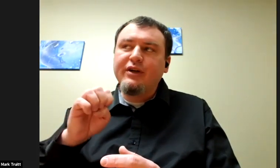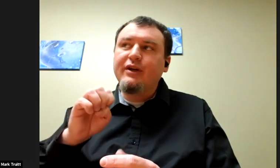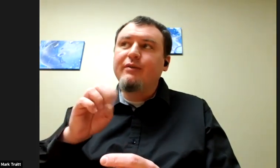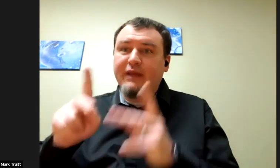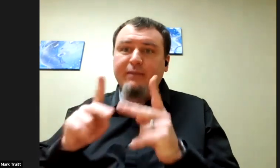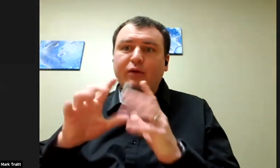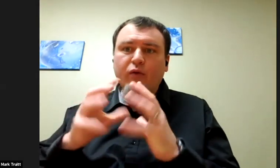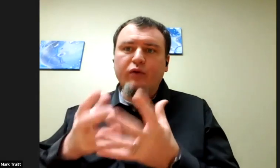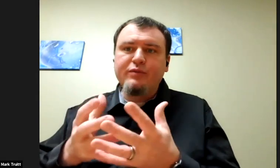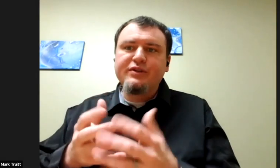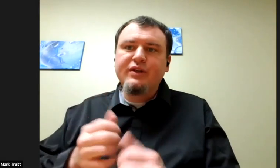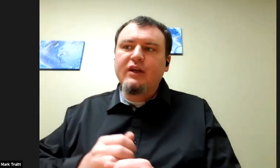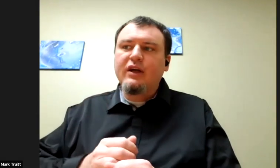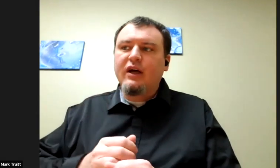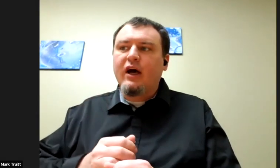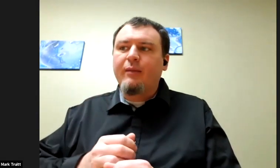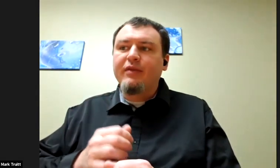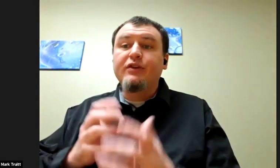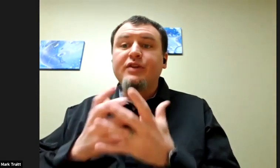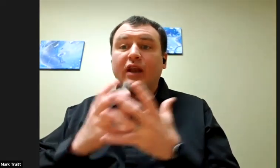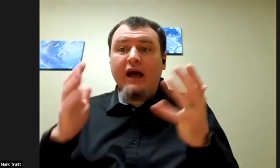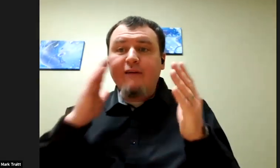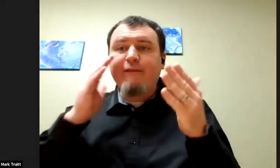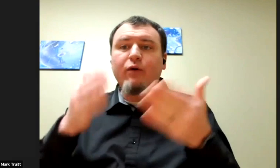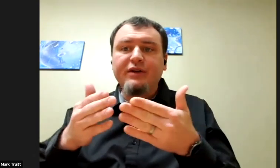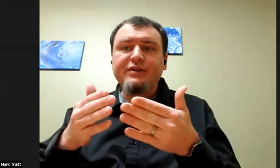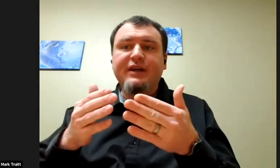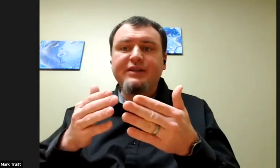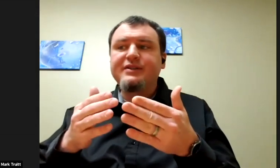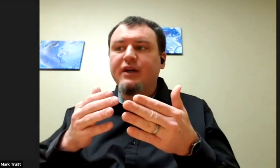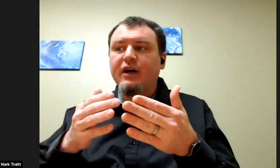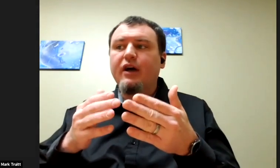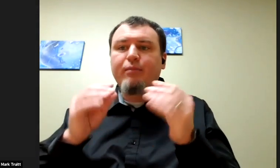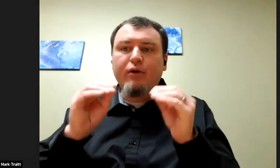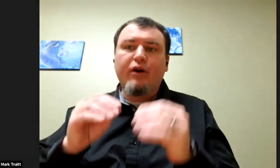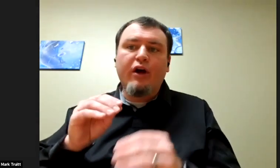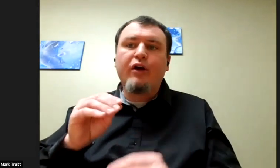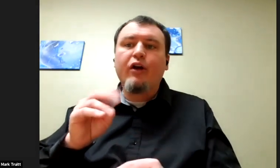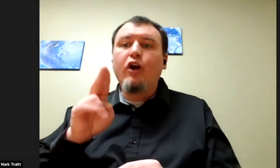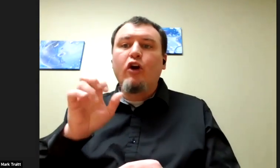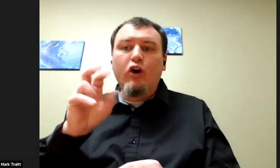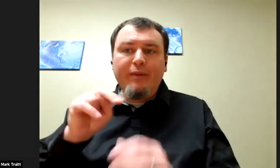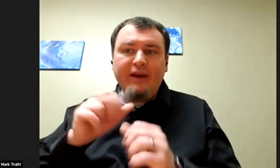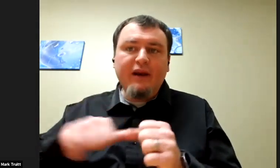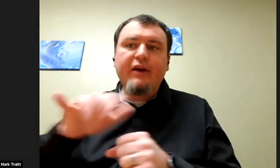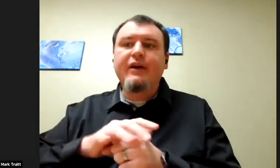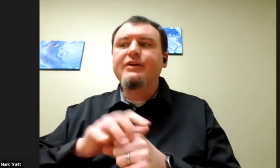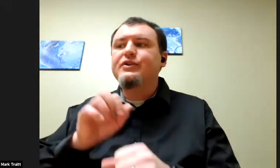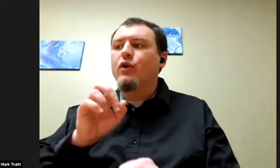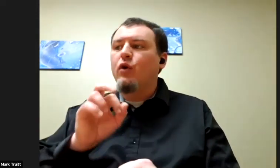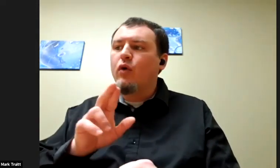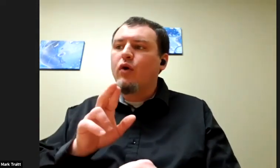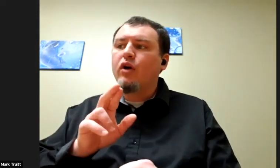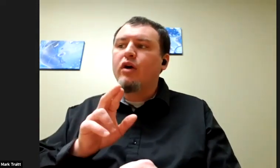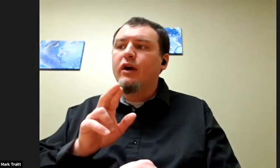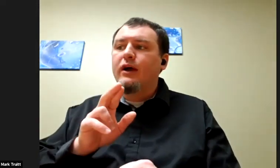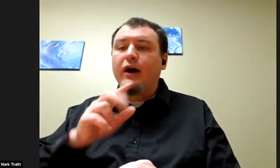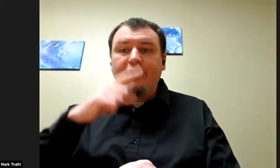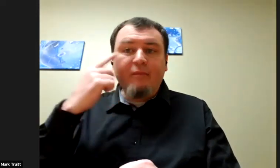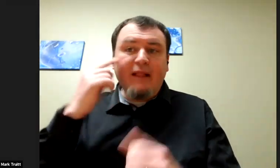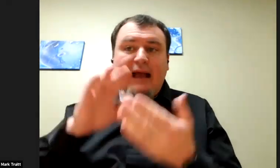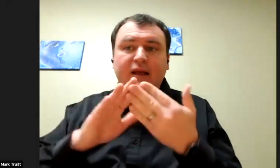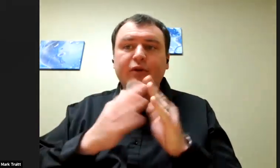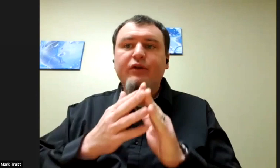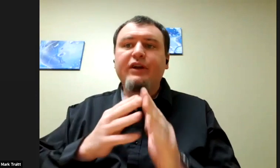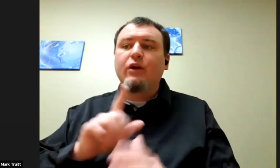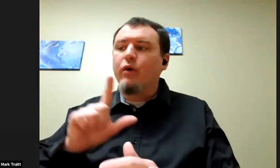underprivileged people groups, there's a lot of focus that's put on urban areas or